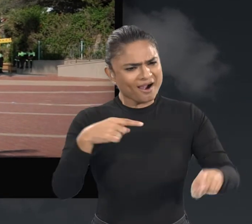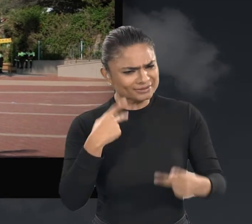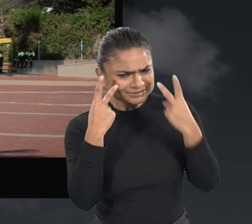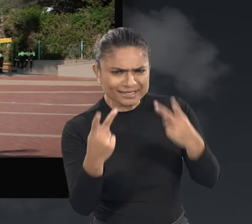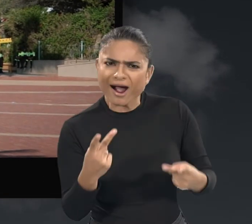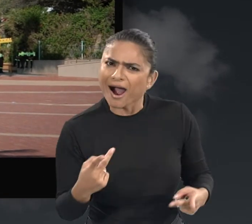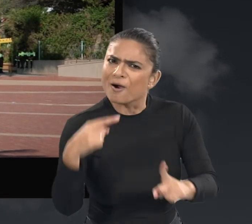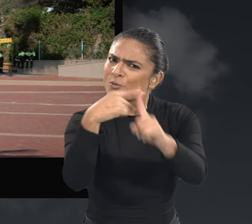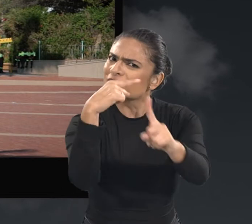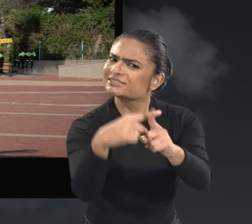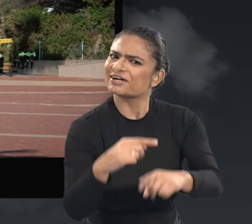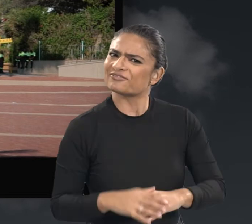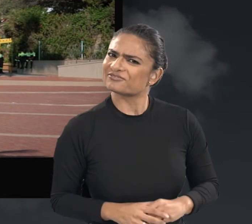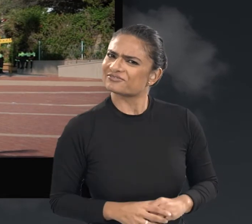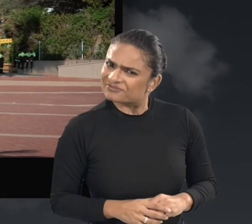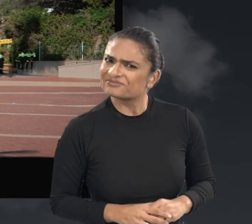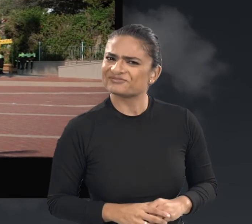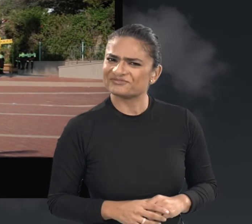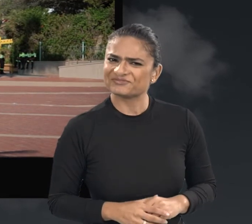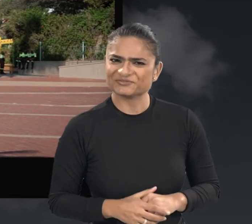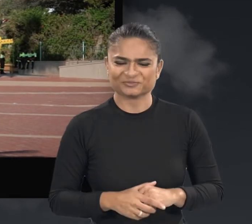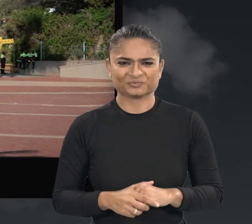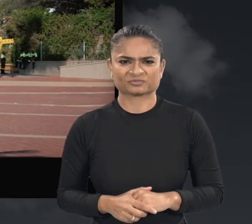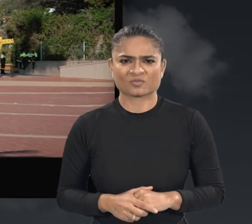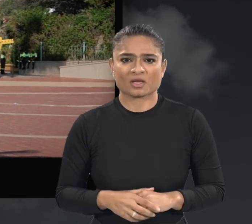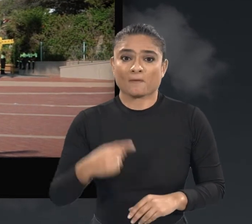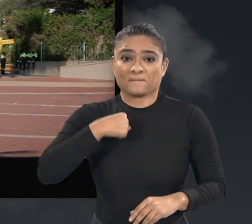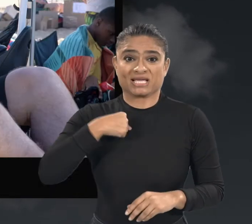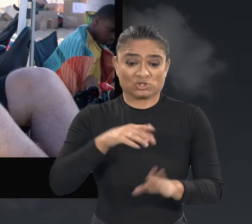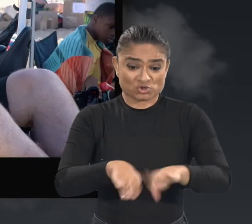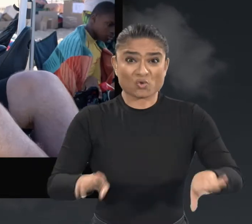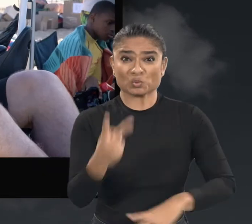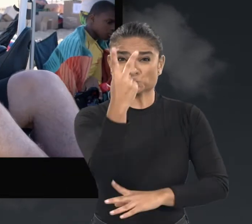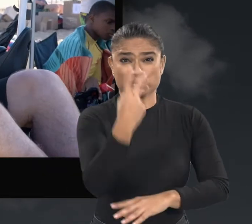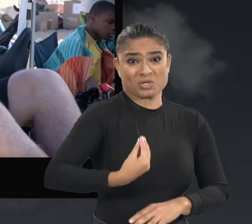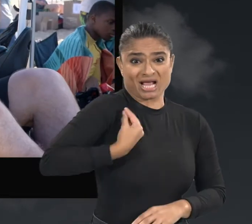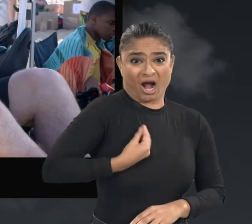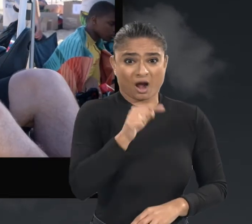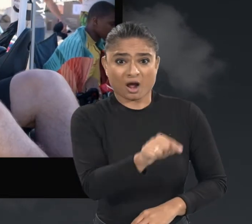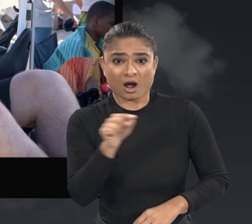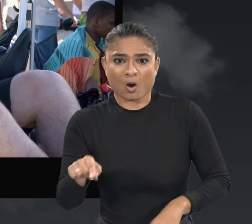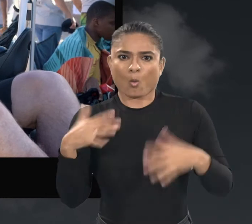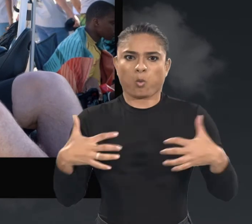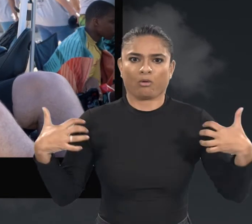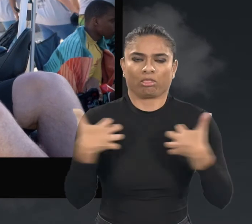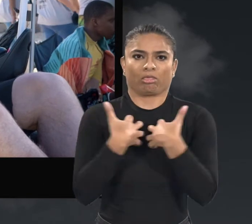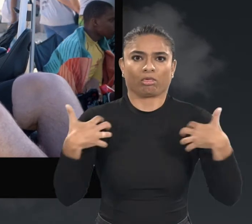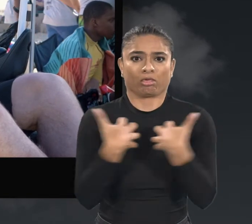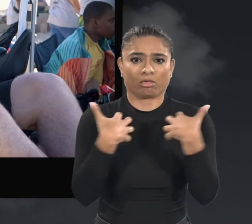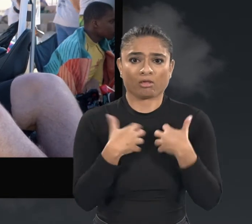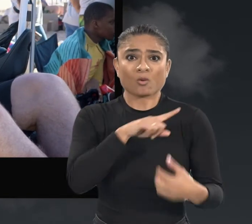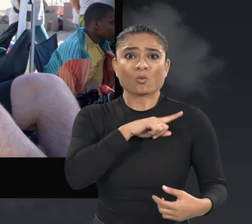izinto ezibukeka zingezinhle kubantu phinde kodwa ngiyibone nges-right. I've got 2 very young children and I was worried